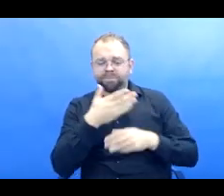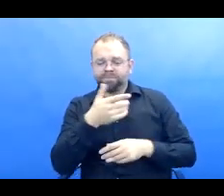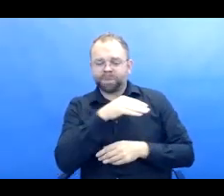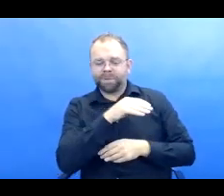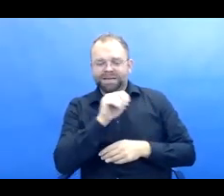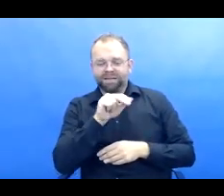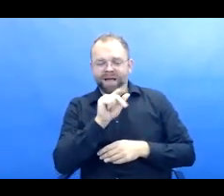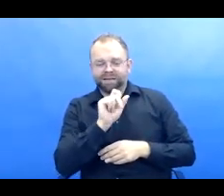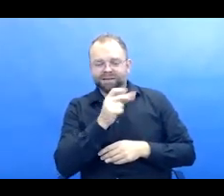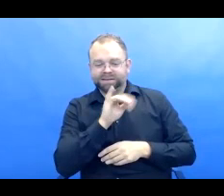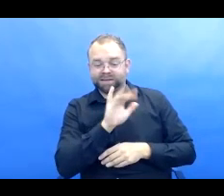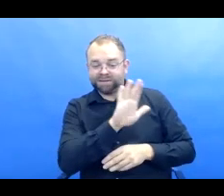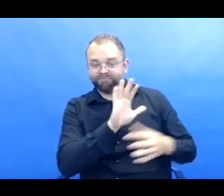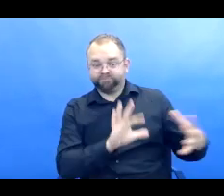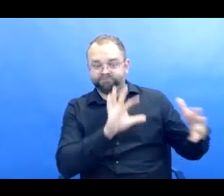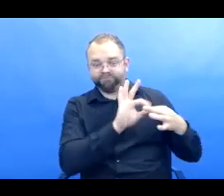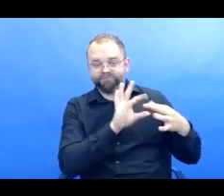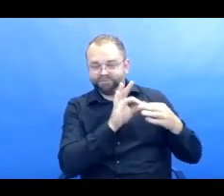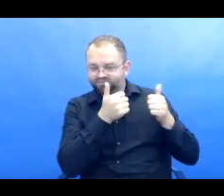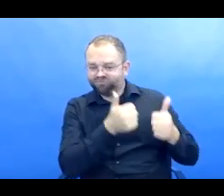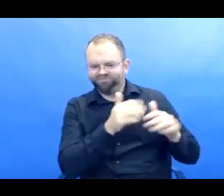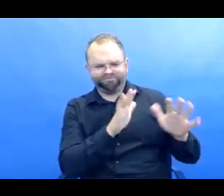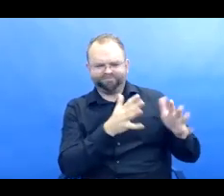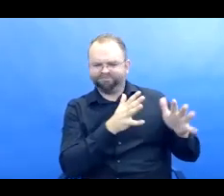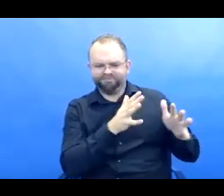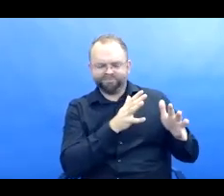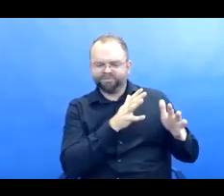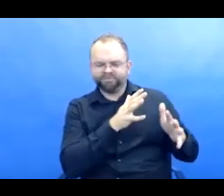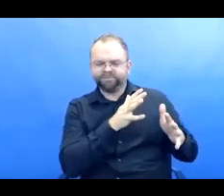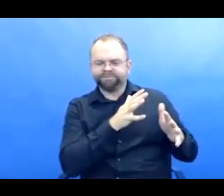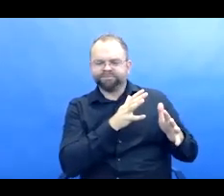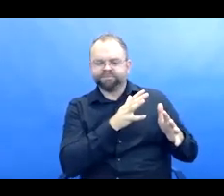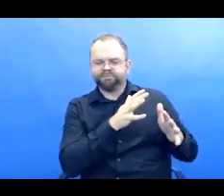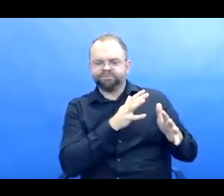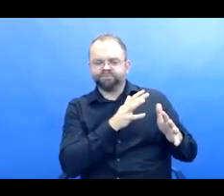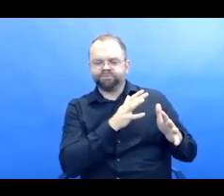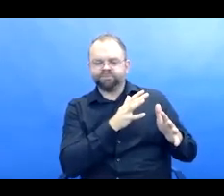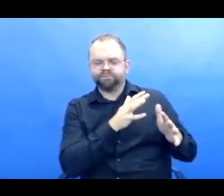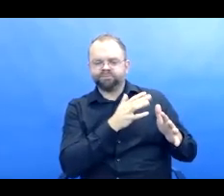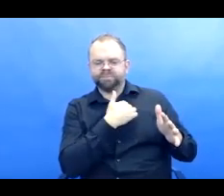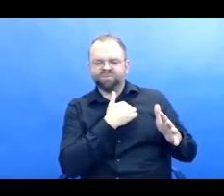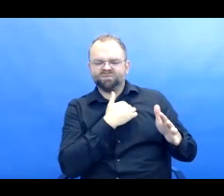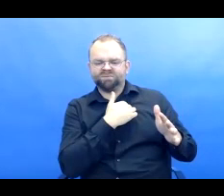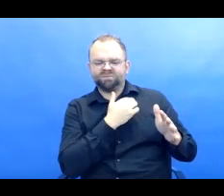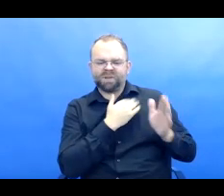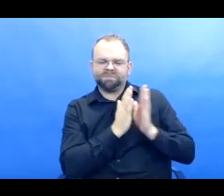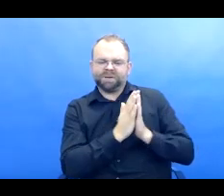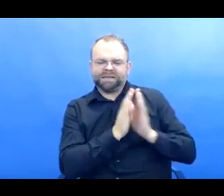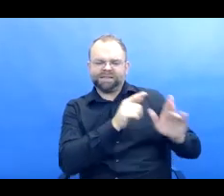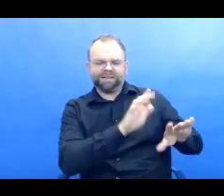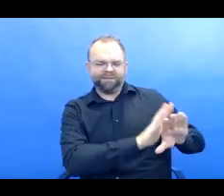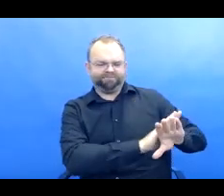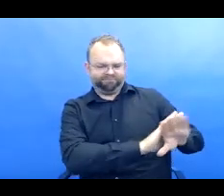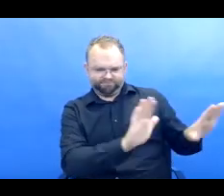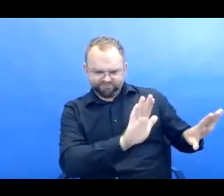So I would suggest that we open the floor if there is any clarification question with regards to